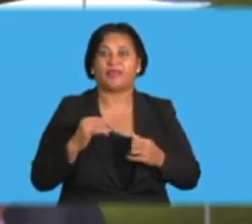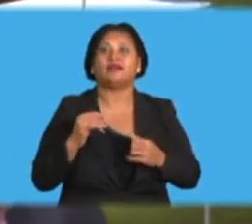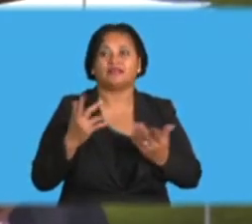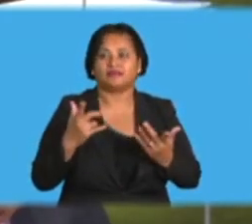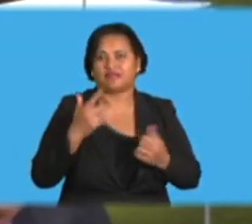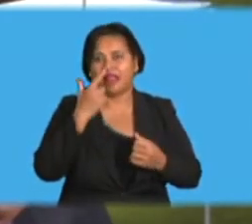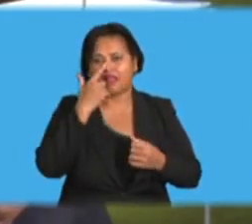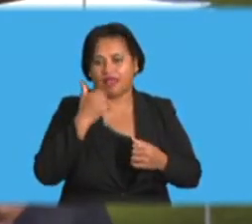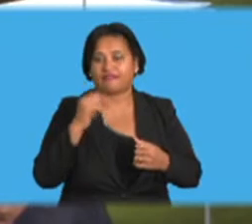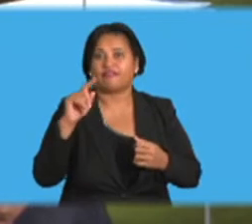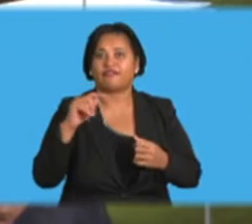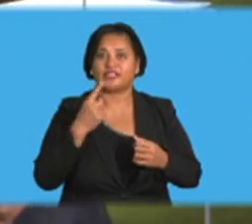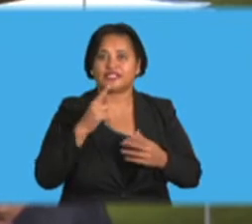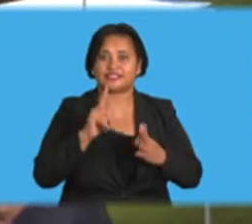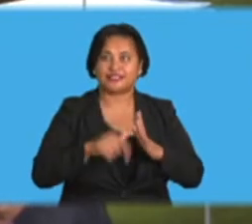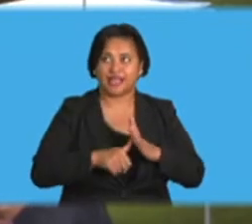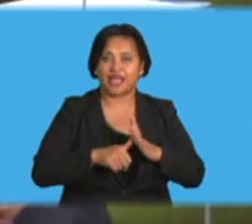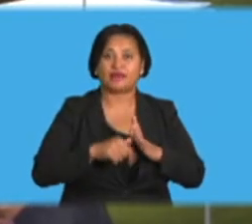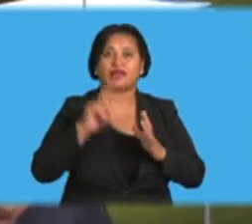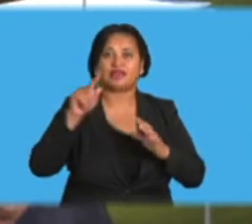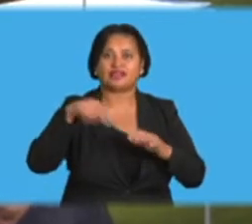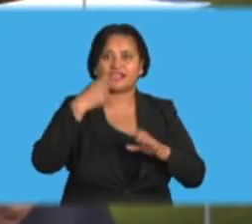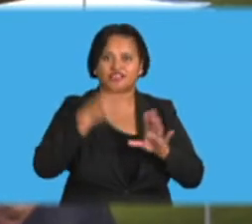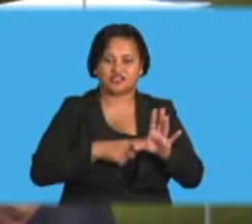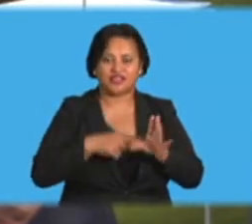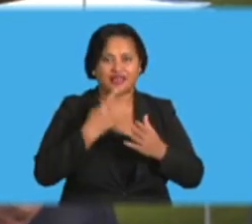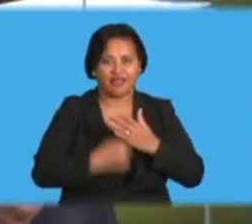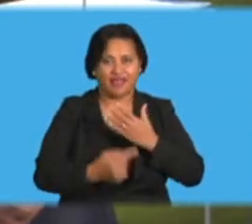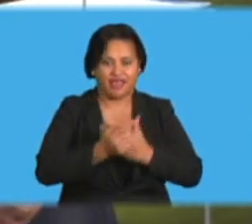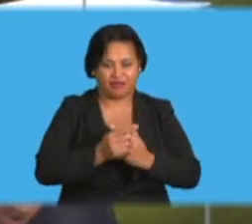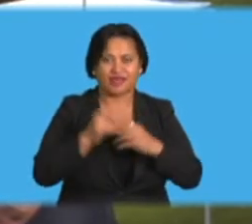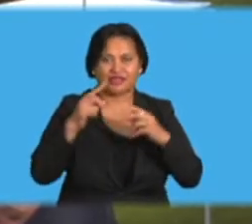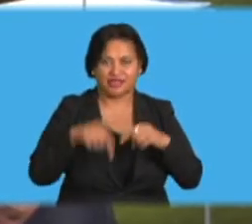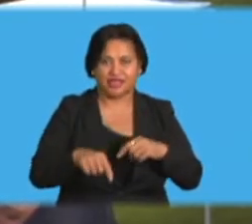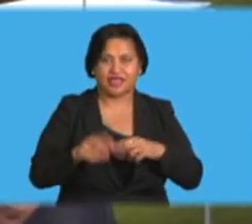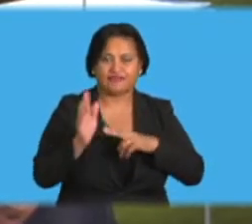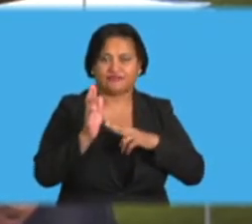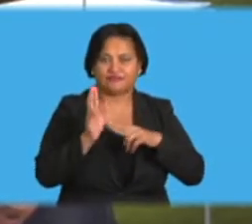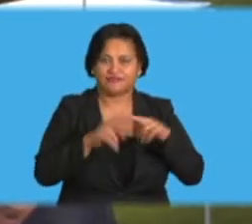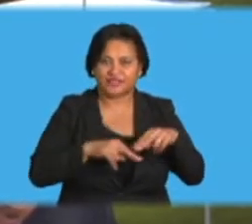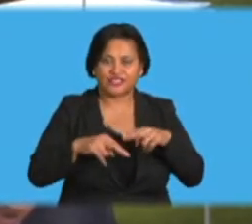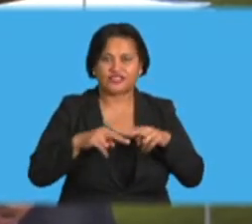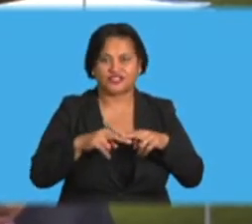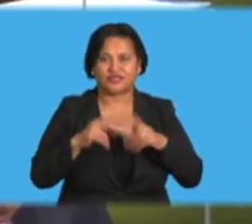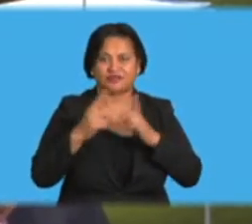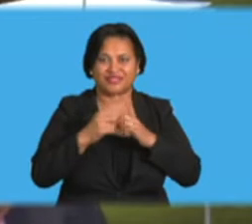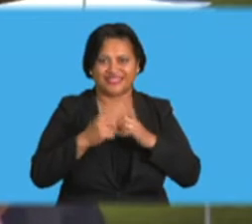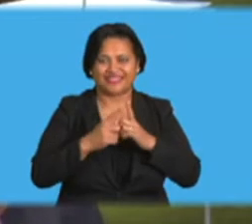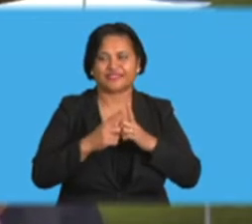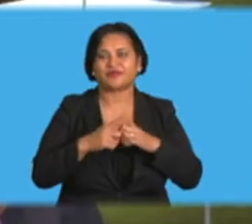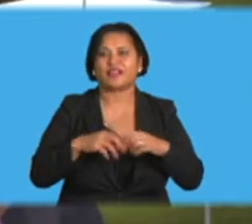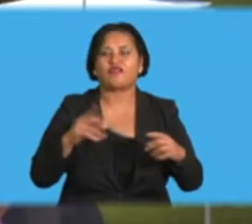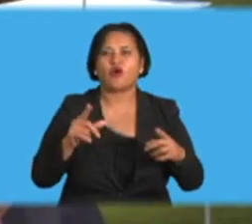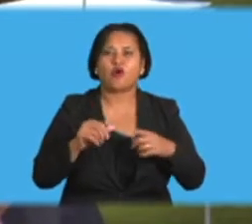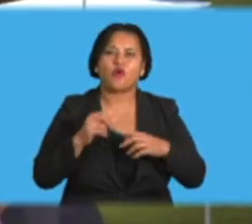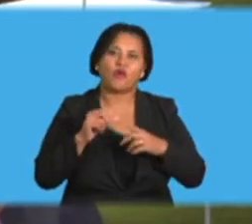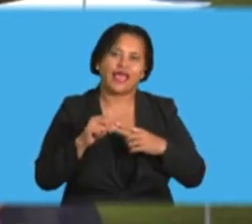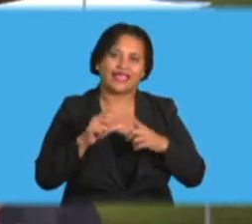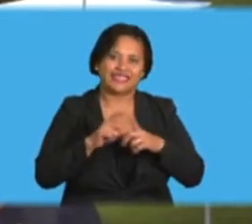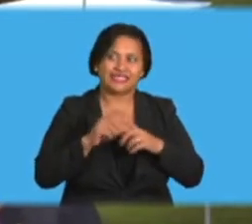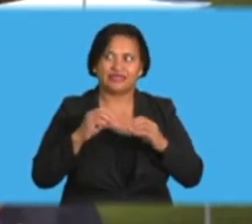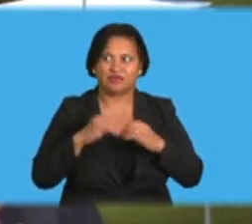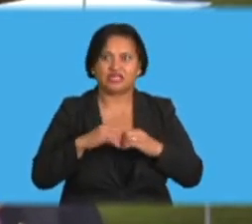fortunate through its efforts and also the hard work that has been carried out to be actually chosen, and indeed a sign of confidence has been